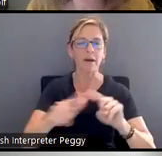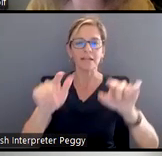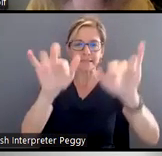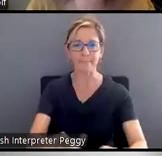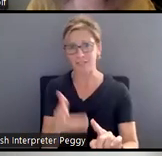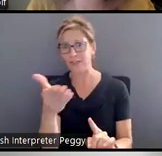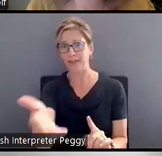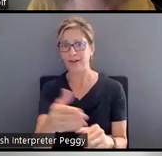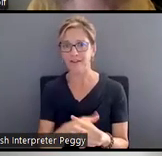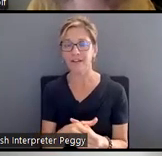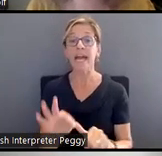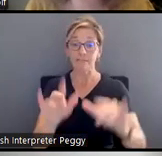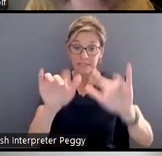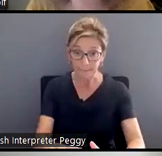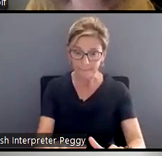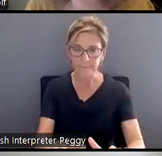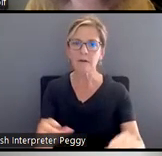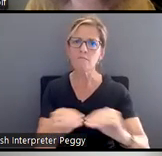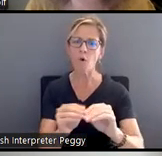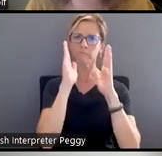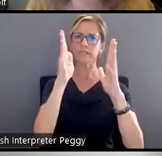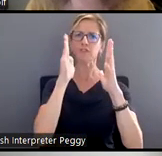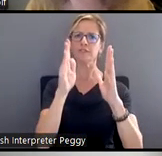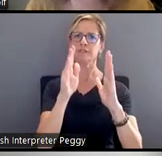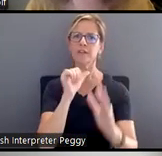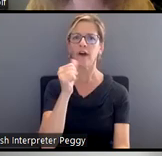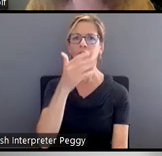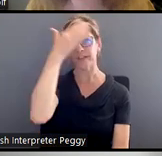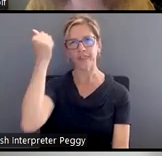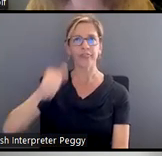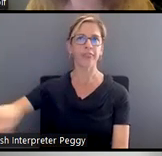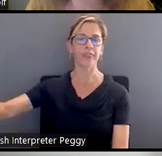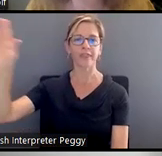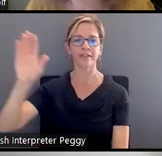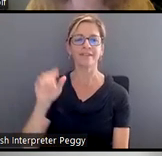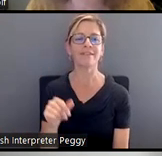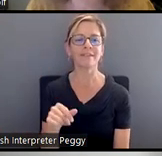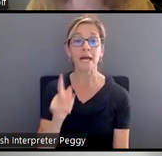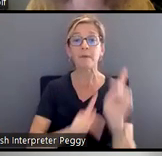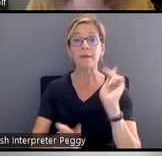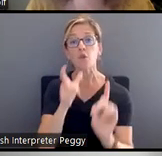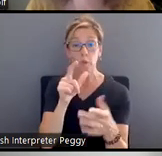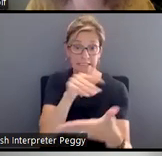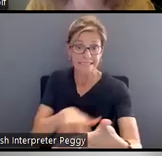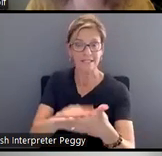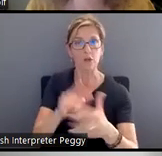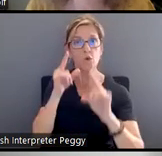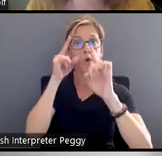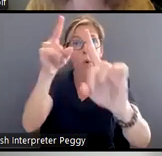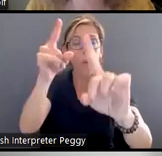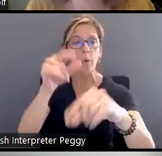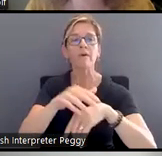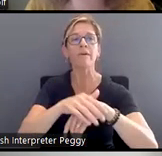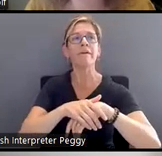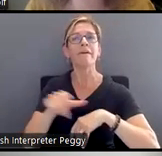when we write things down, we take them more seriously. Uh, Experts in goal planning have said for many years,